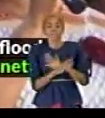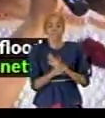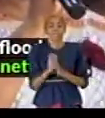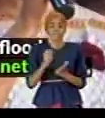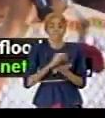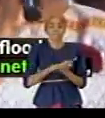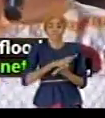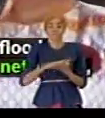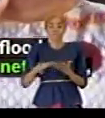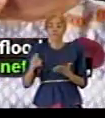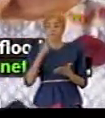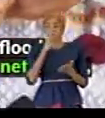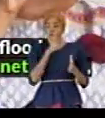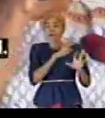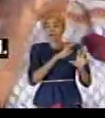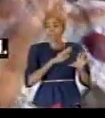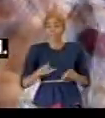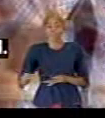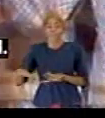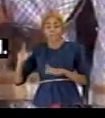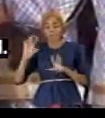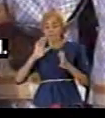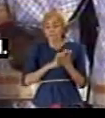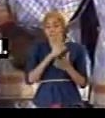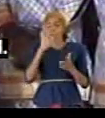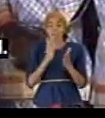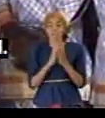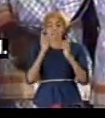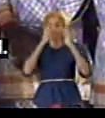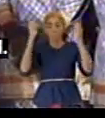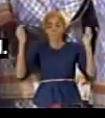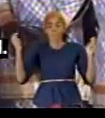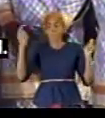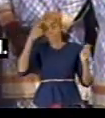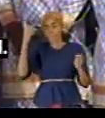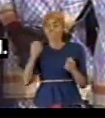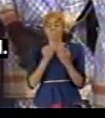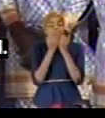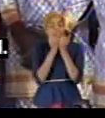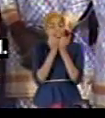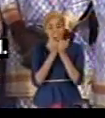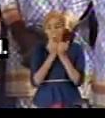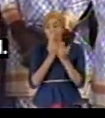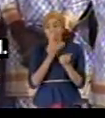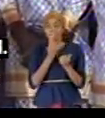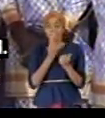the blessing flood. Glory, hallelujah, for his